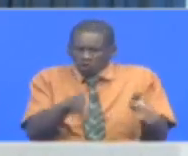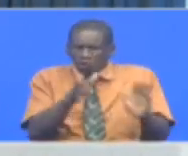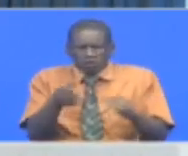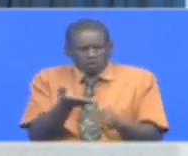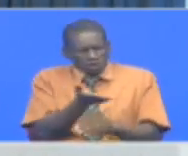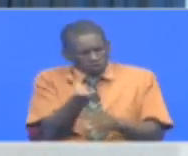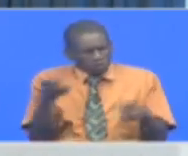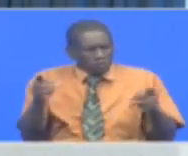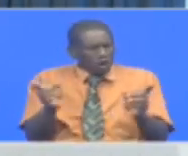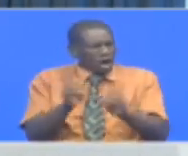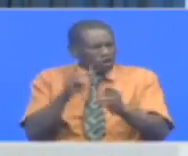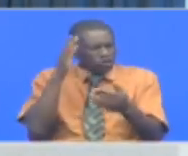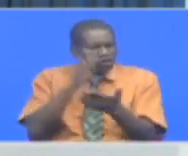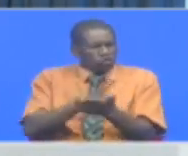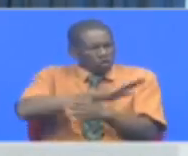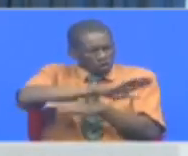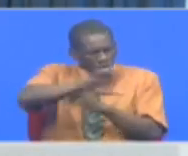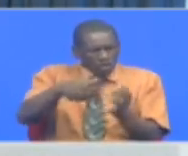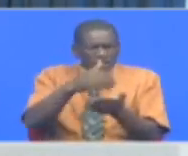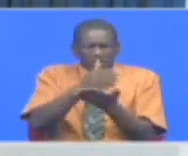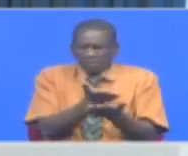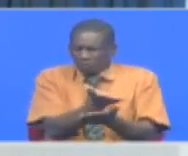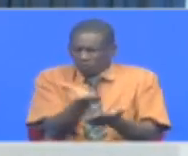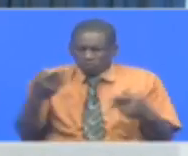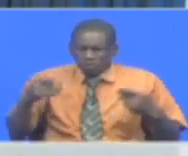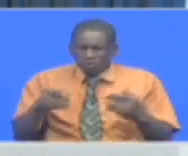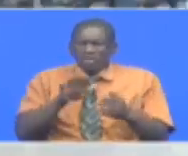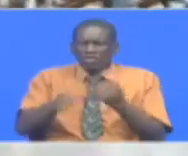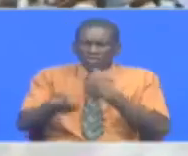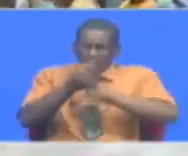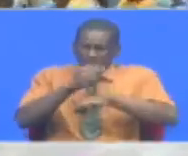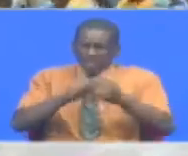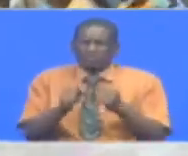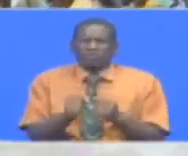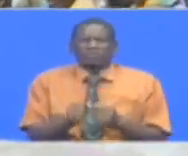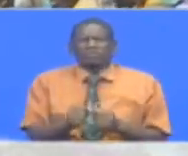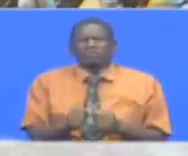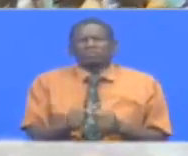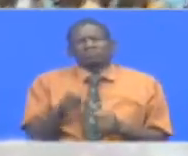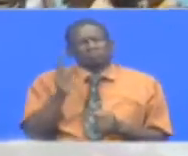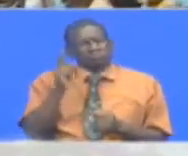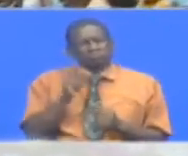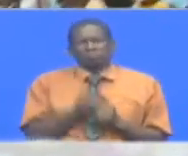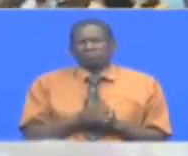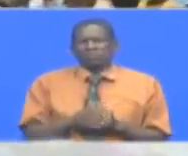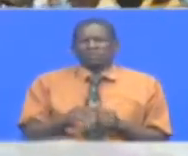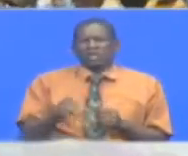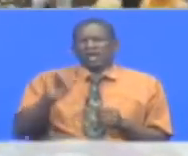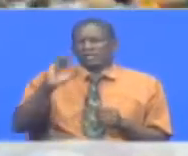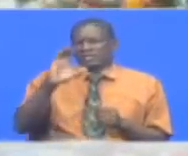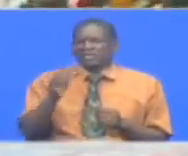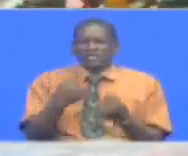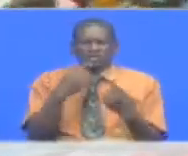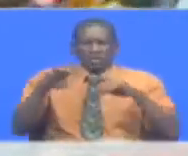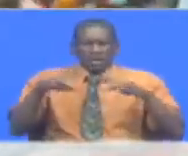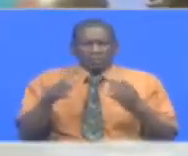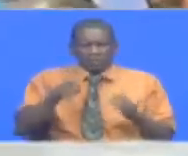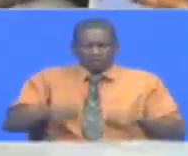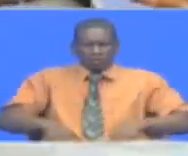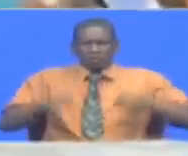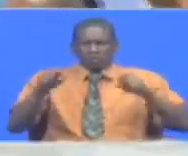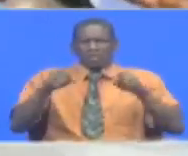well. For some, their actions betray them. Musheru hitting out at his boss of being a master